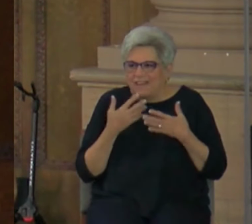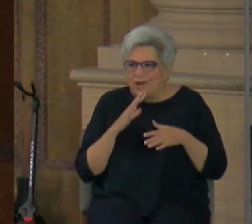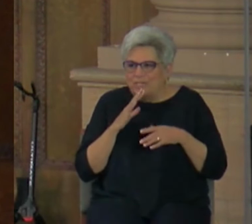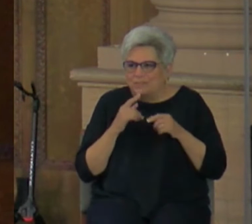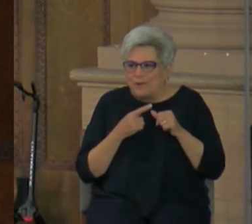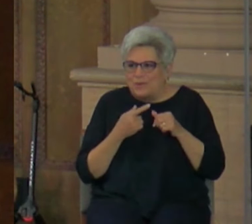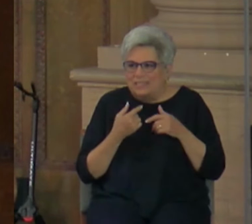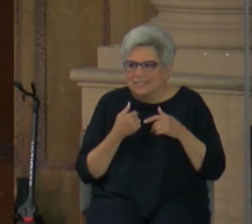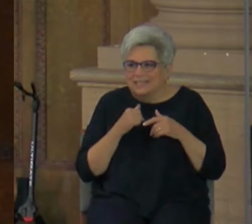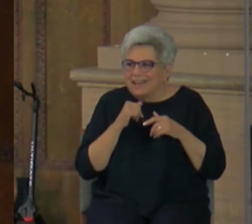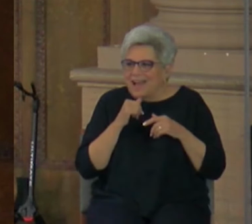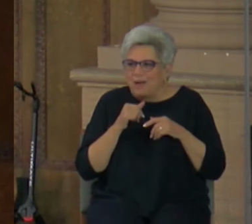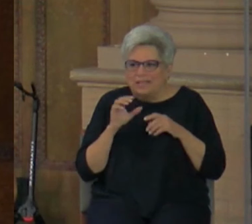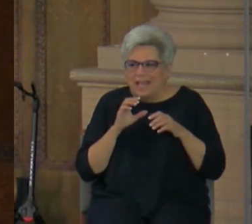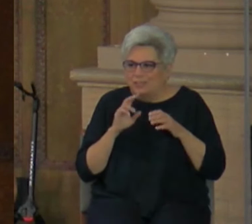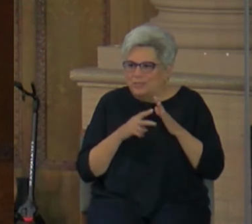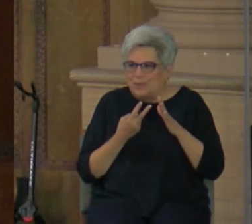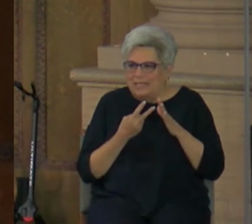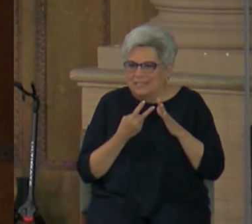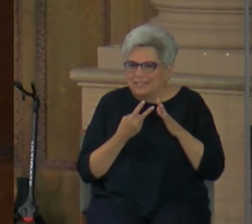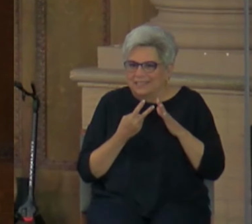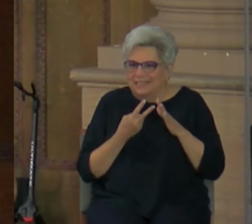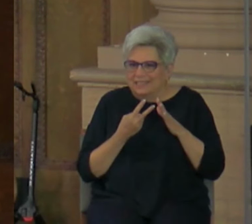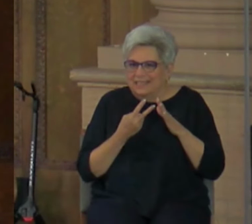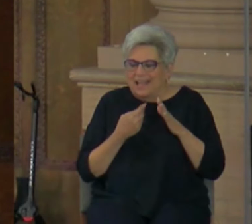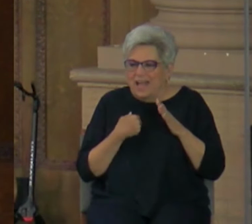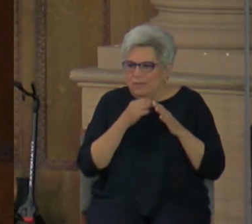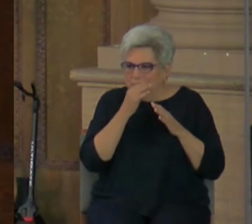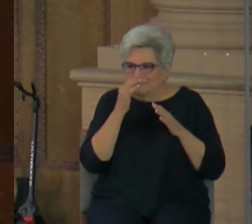and I will not answer, twice, but I will proceed no further.'"